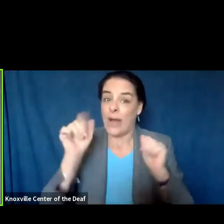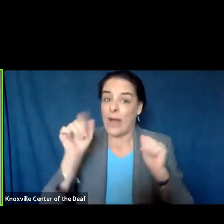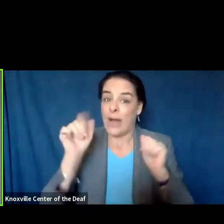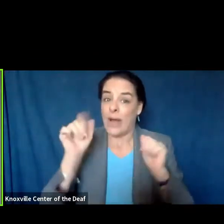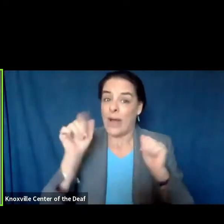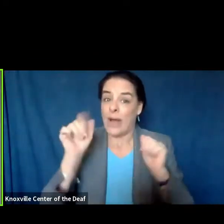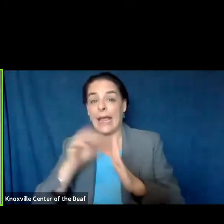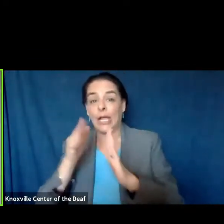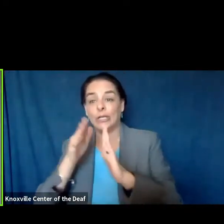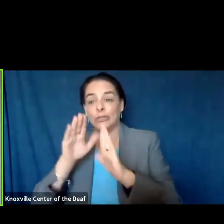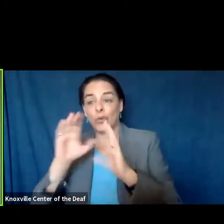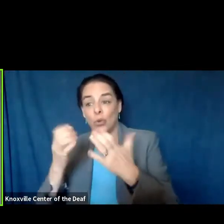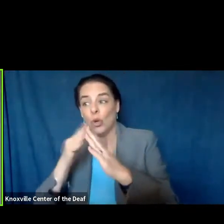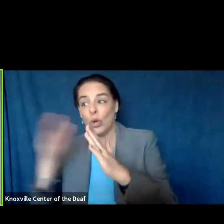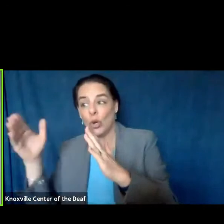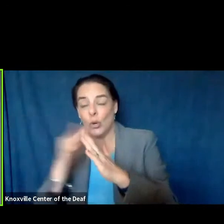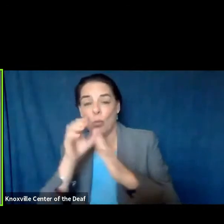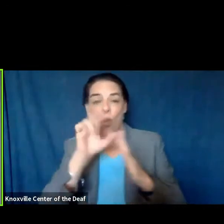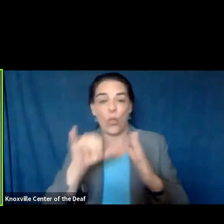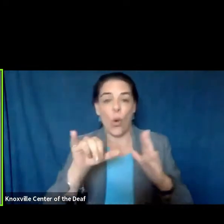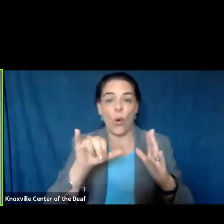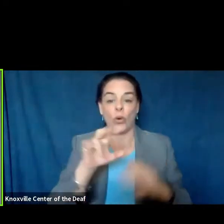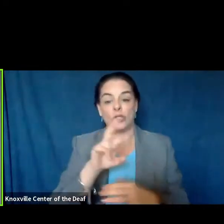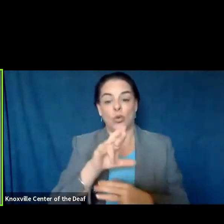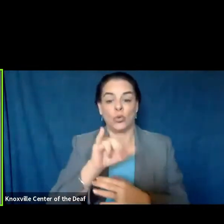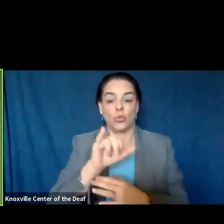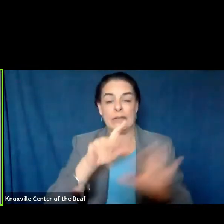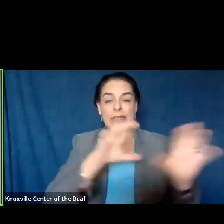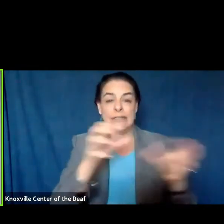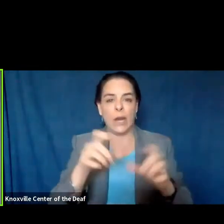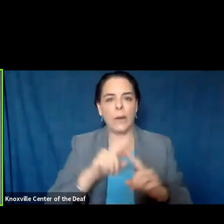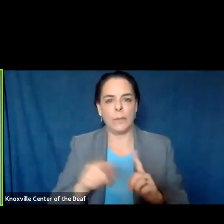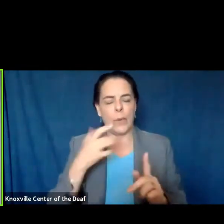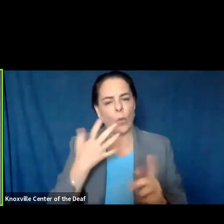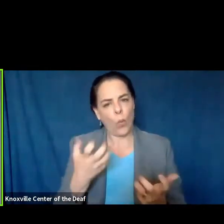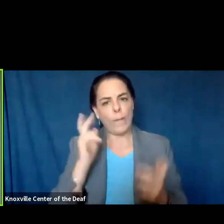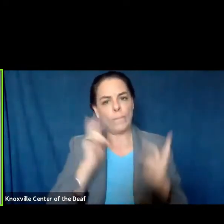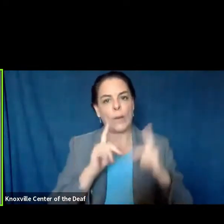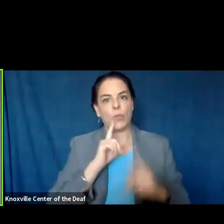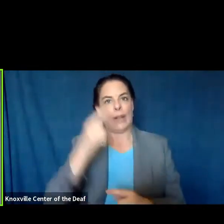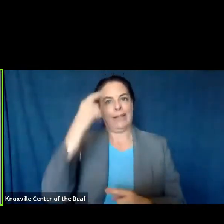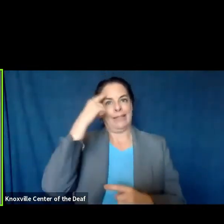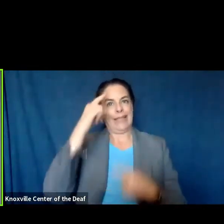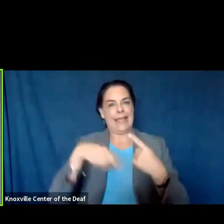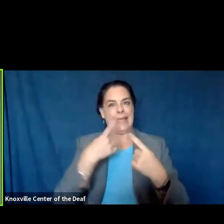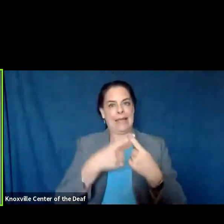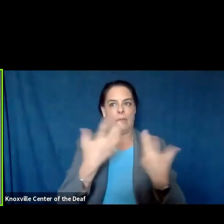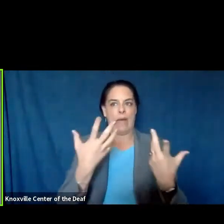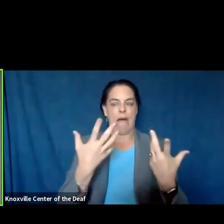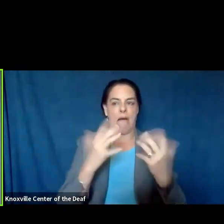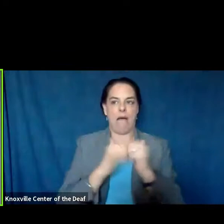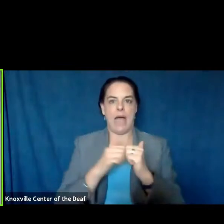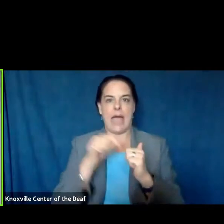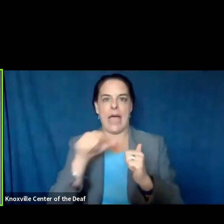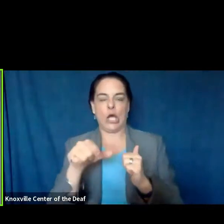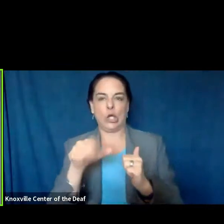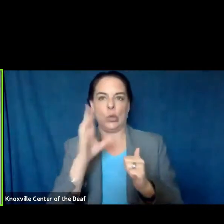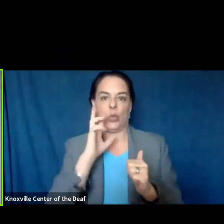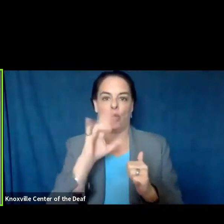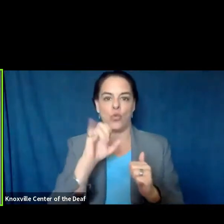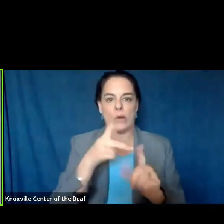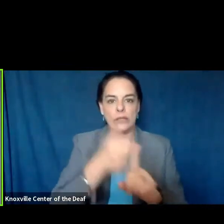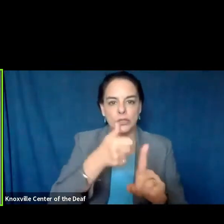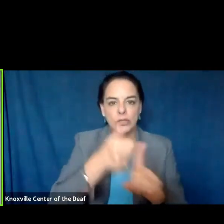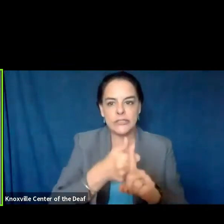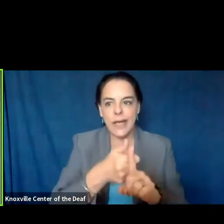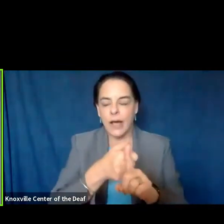in those high risk categories. But we really want people to think about what kind of exposures they need to put themselves into, what kind of